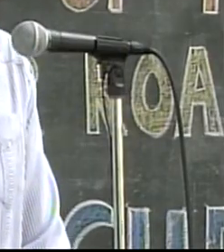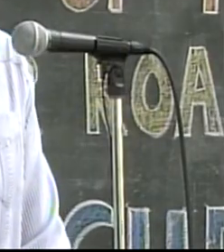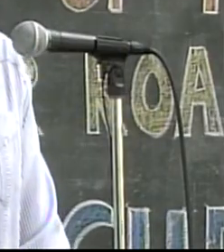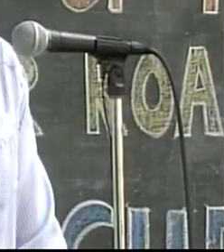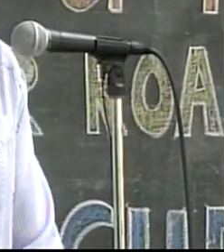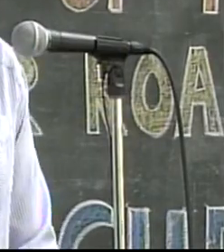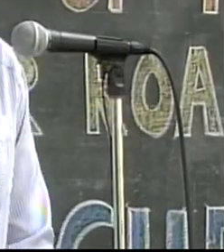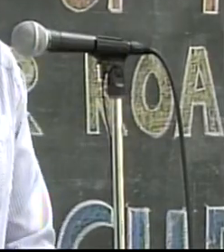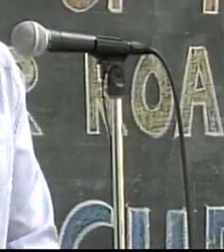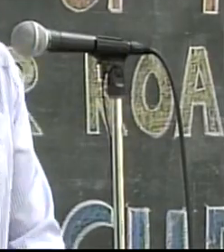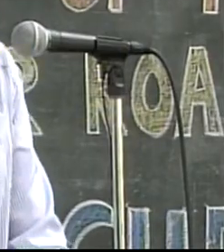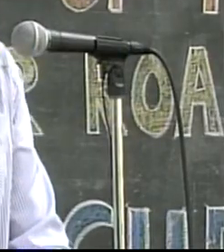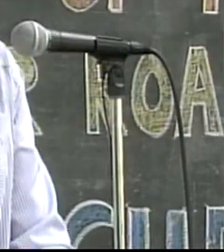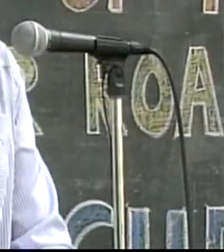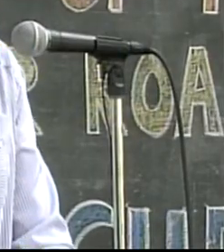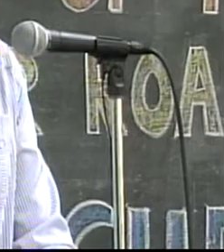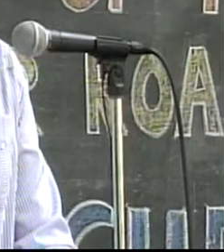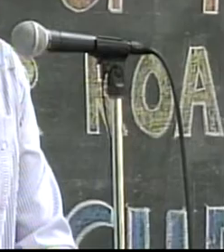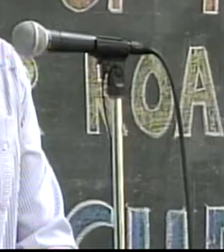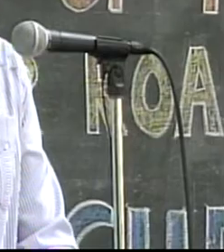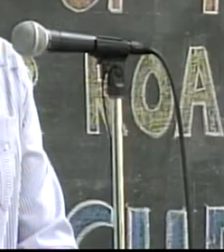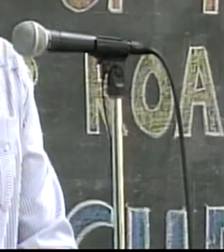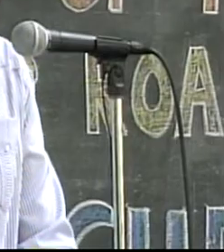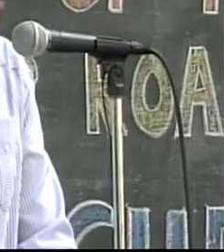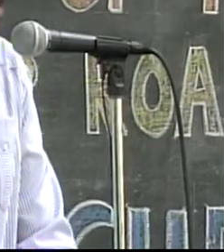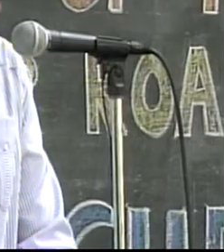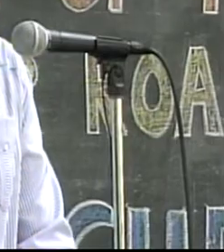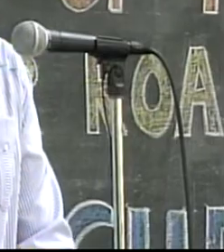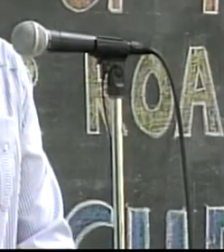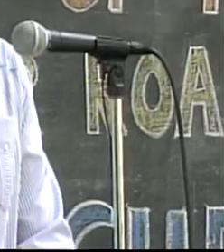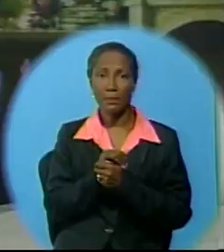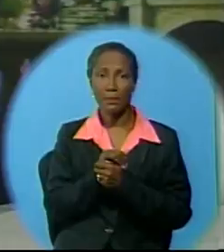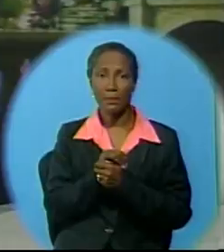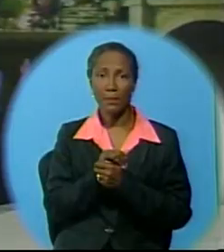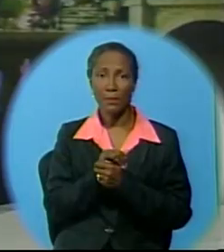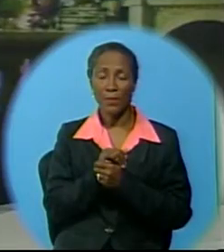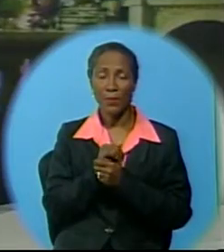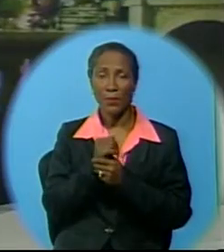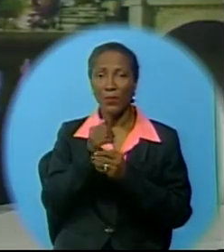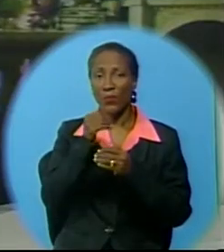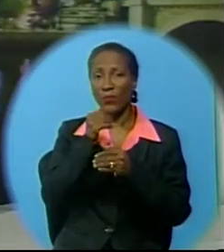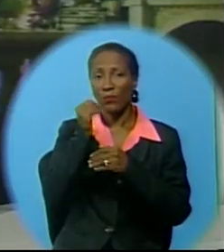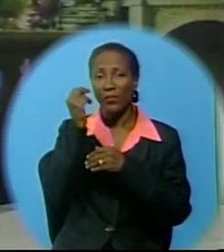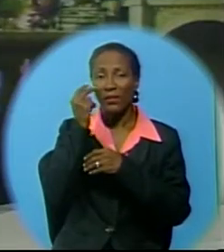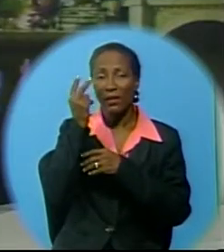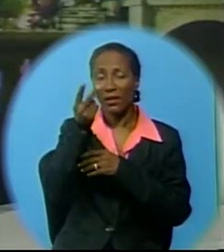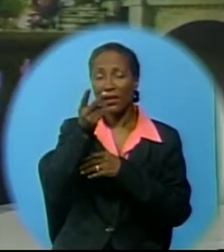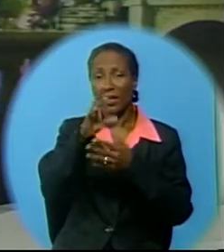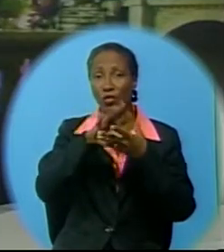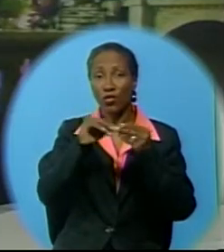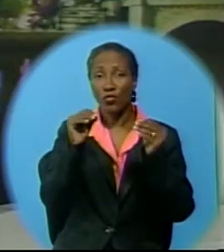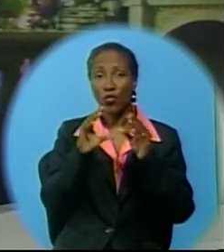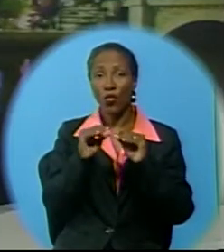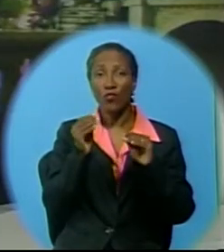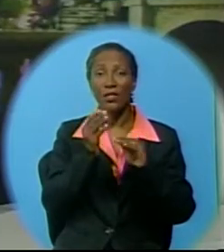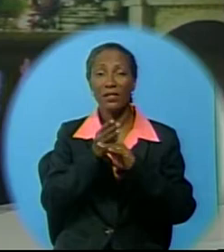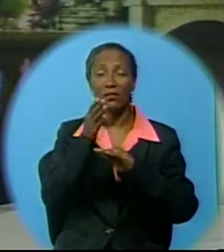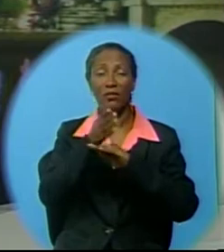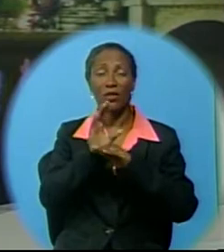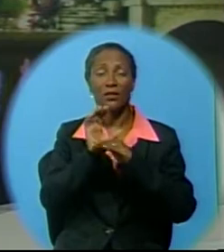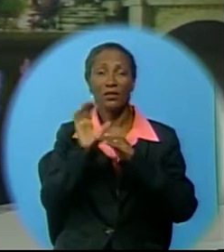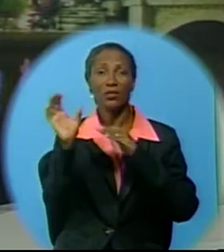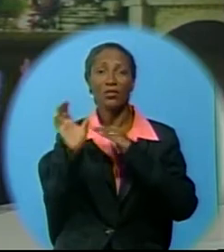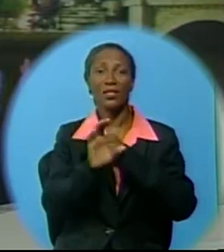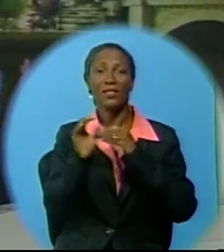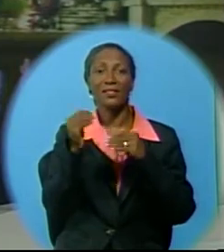However, the achievement of these goals is not a job for government alone. Still to come, a look at some of the stories making headlines across